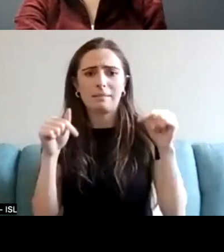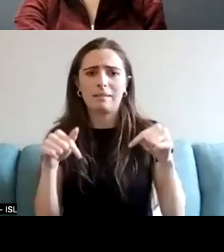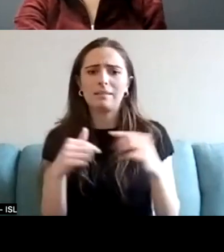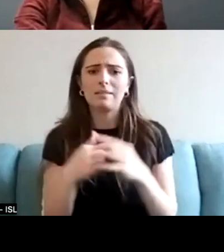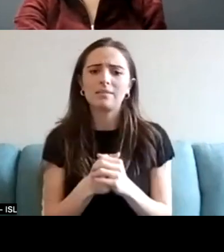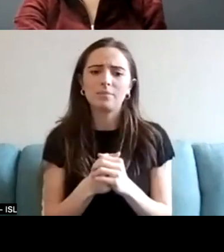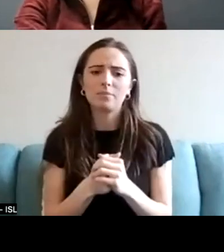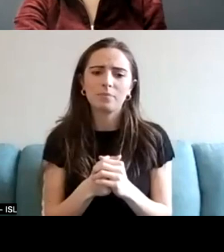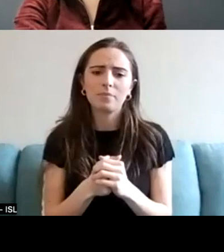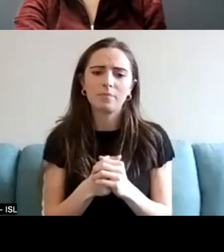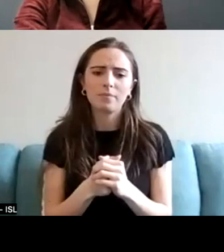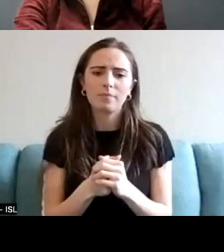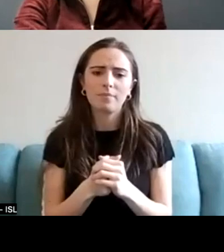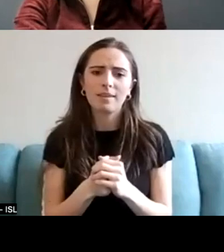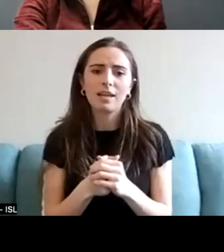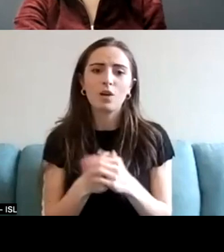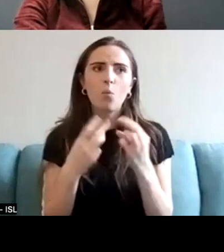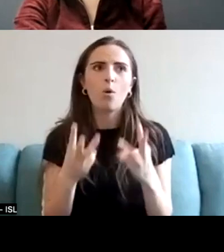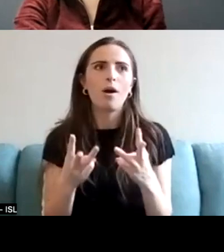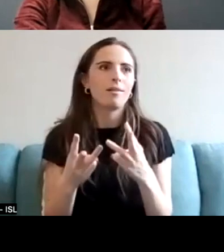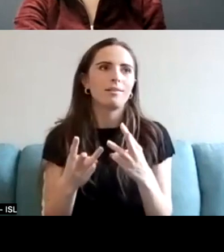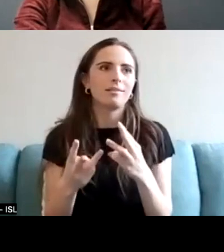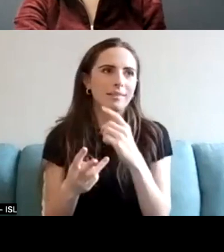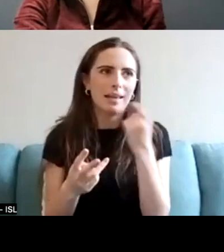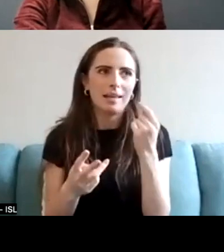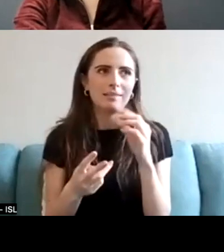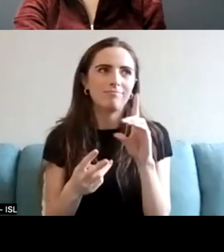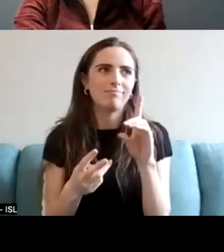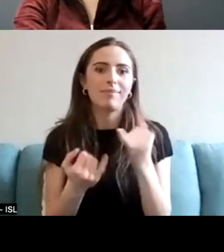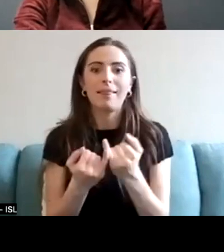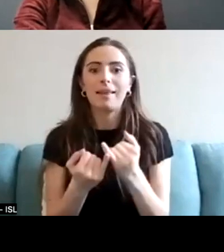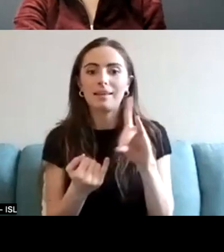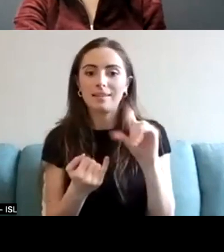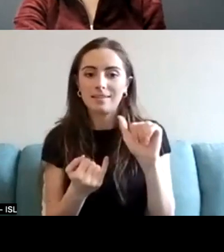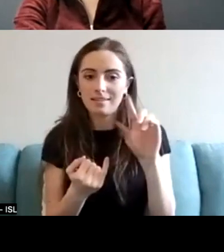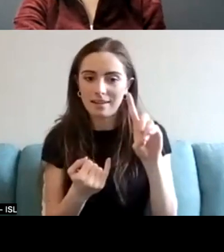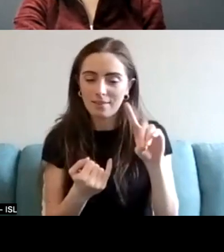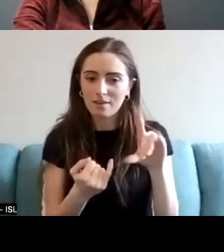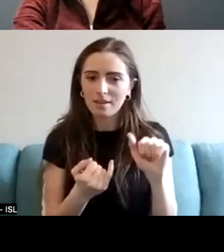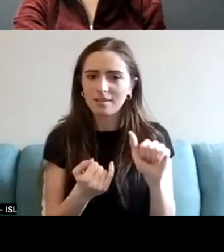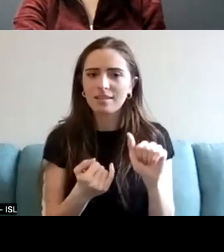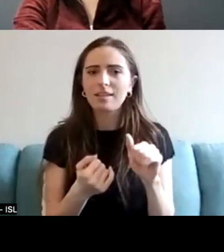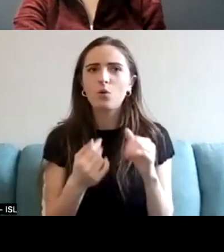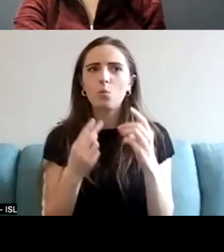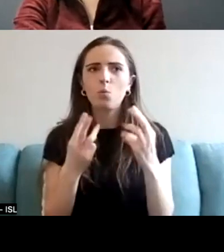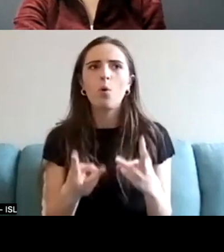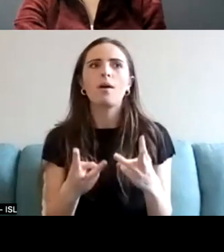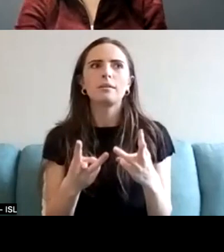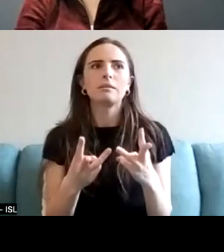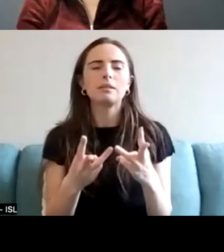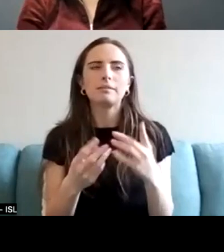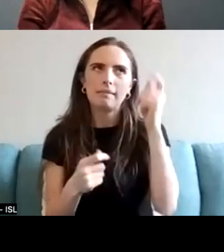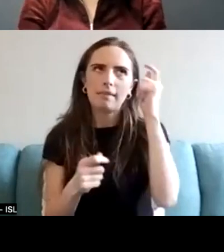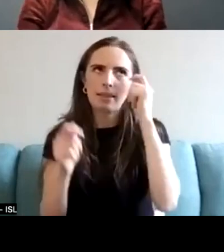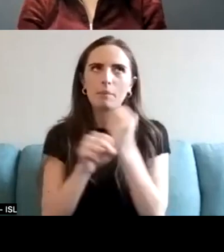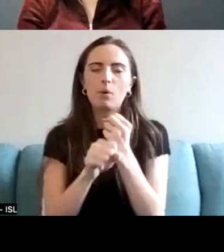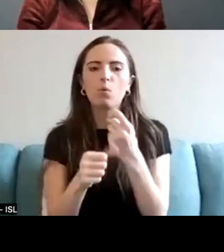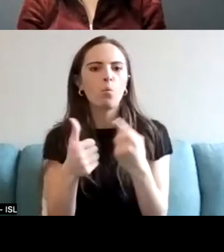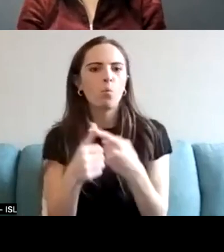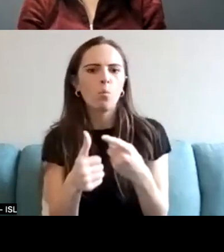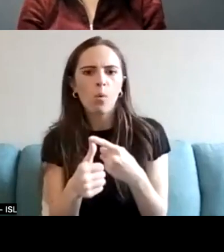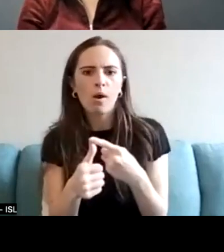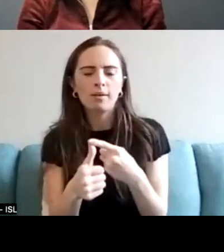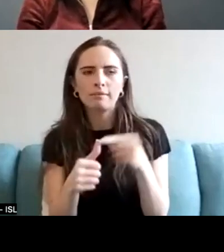again reiterate what David said. Let's have a call to action at the end. What is the one thing that we can all agree that we're going to do